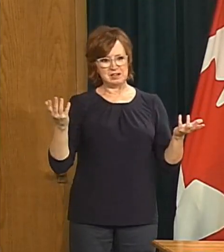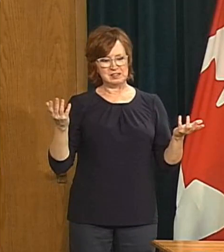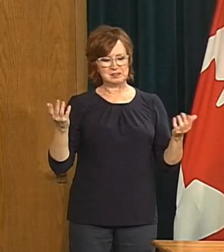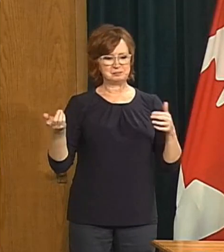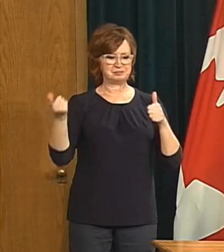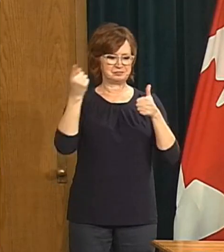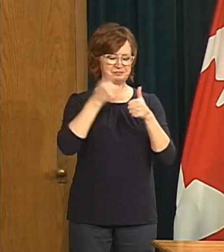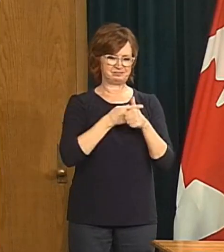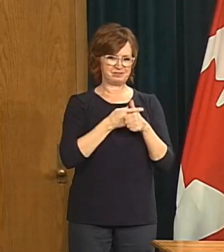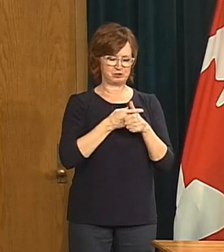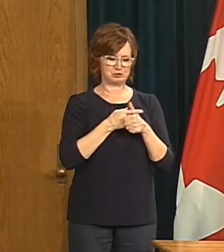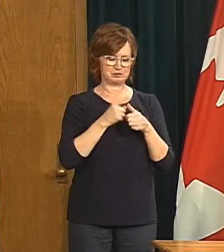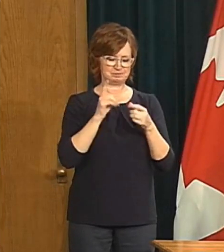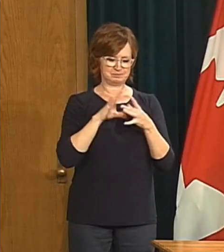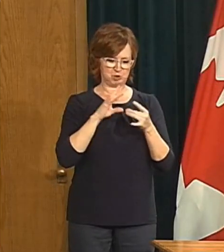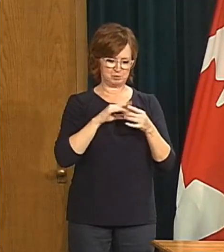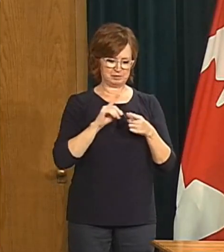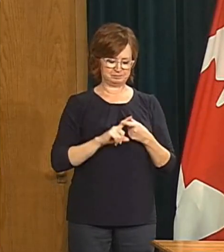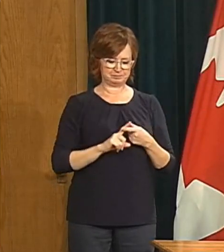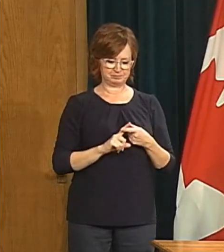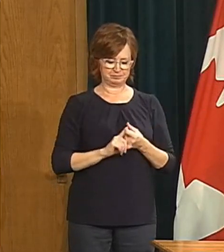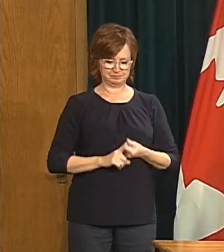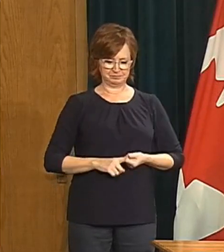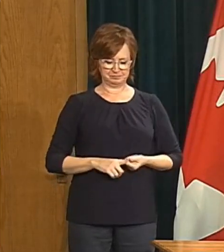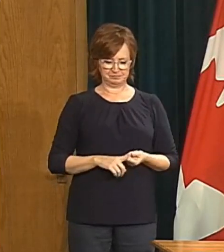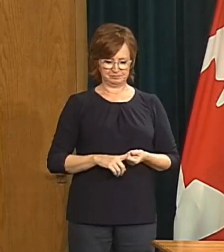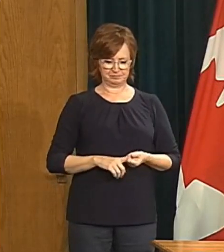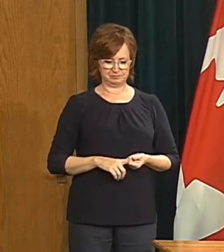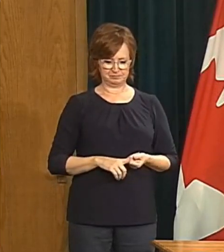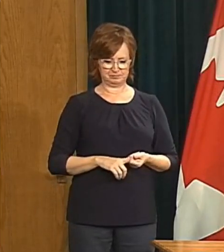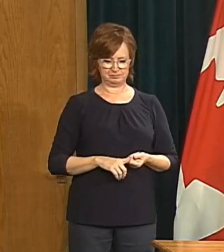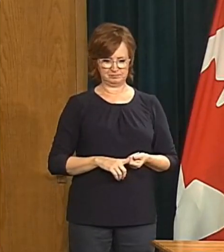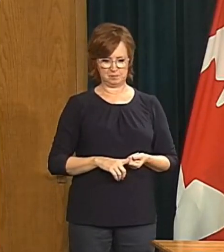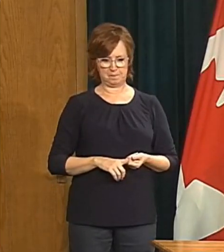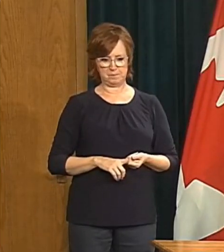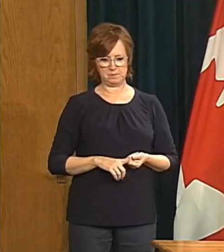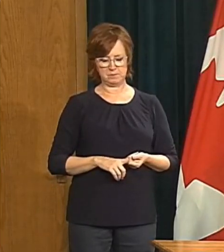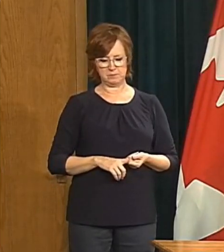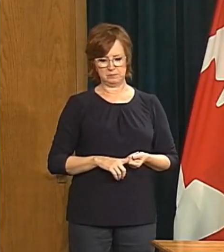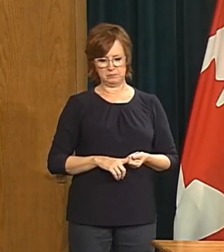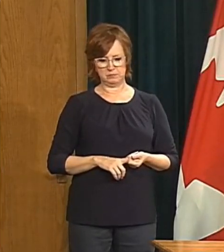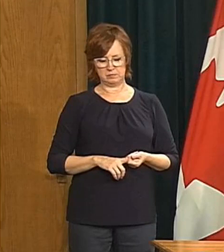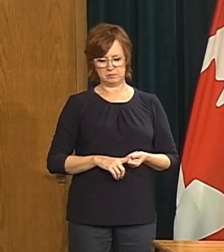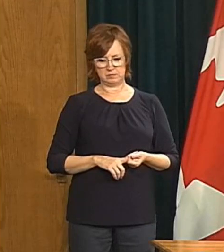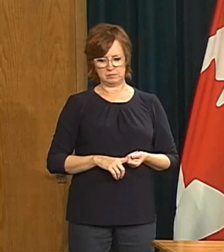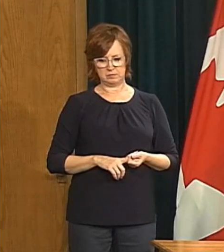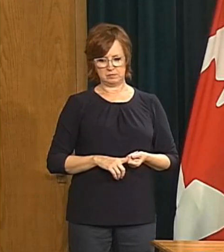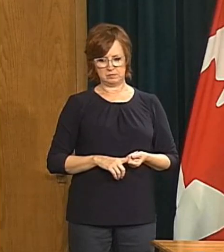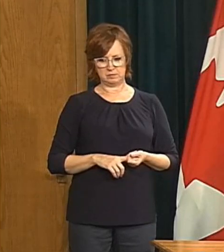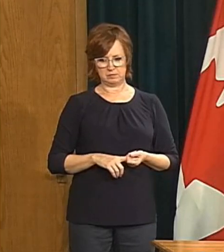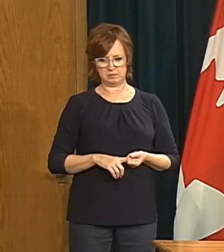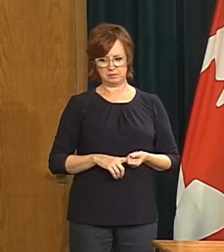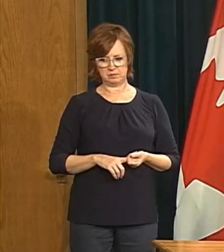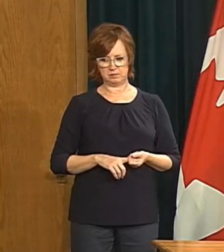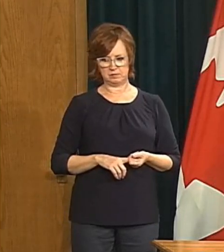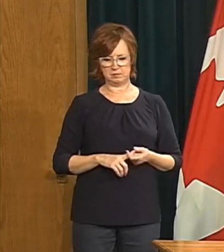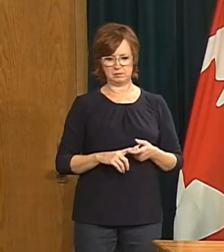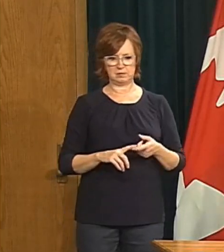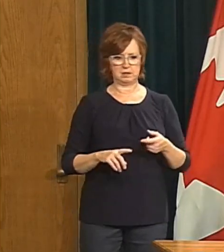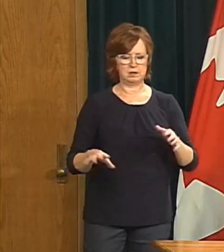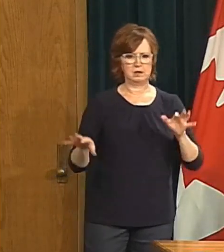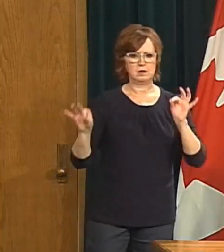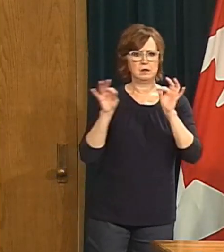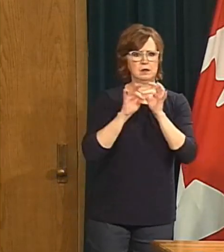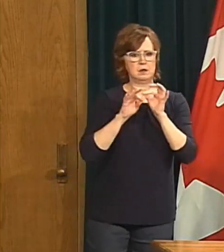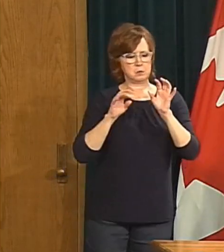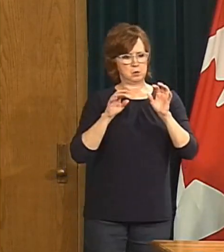all, what are some of the steps for going back to work, I think, are important in terms of what's important